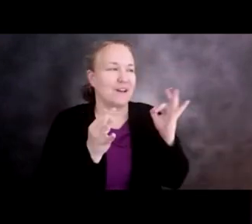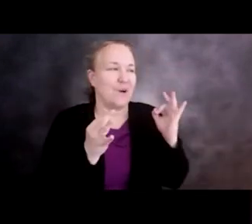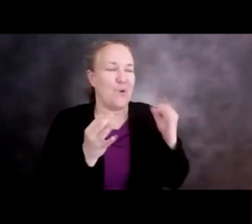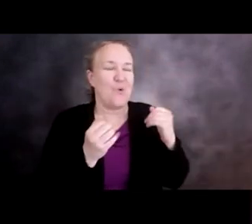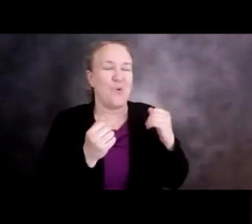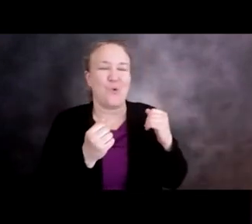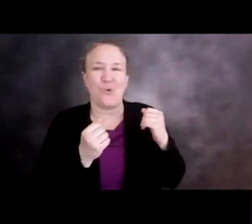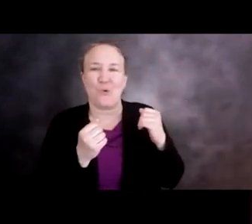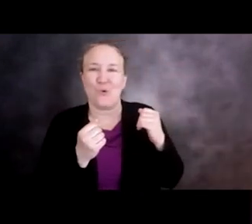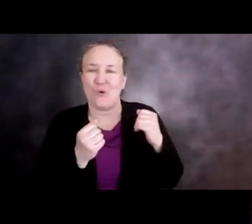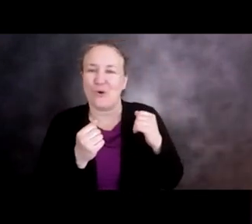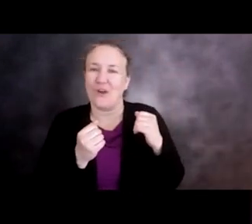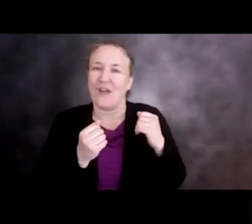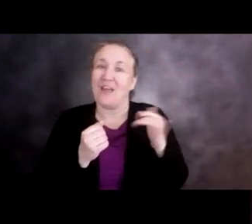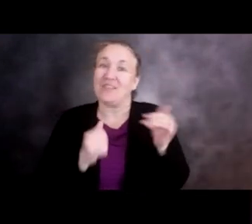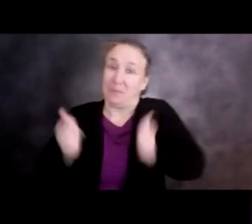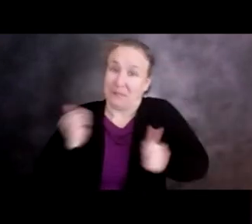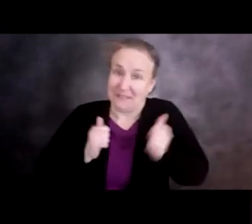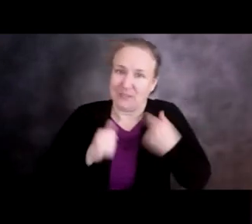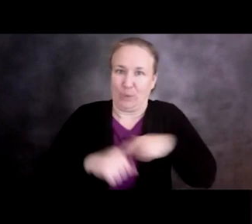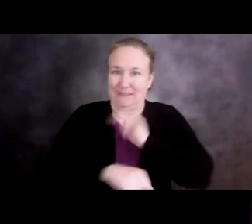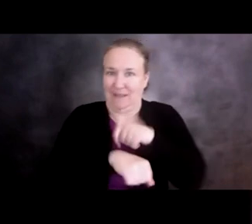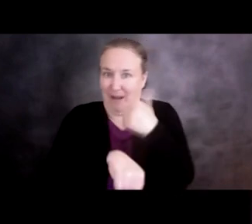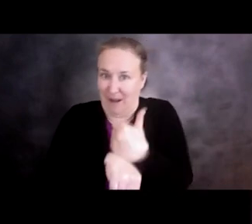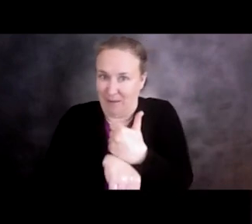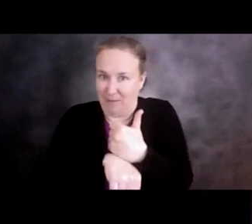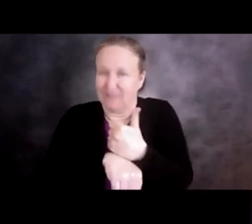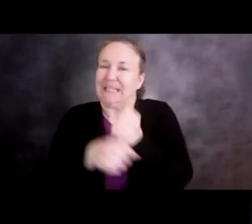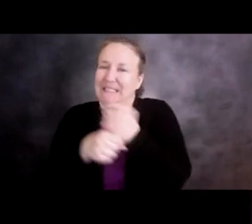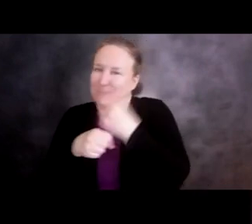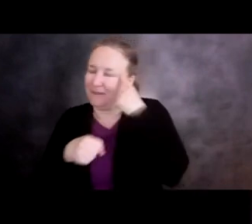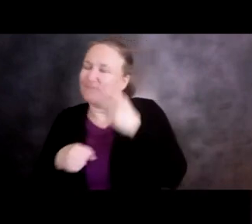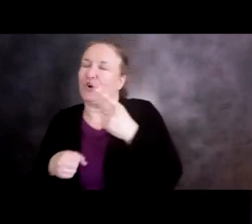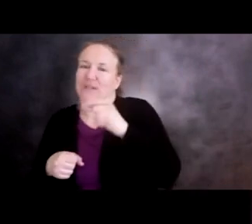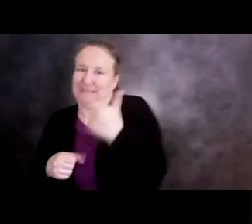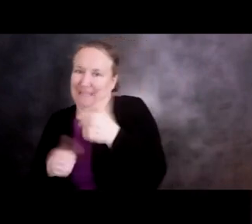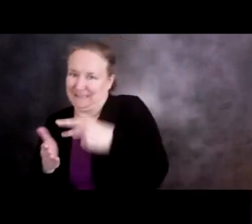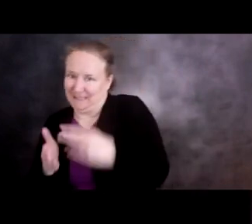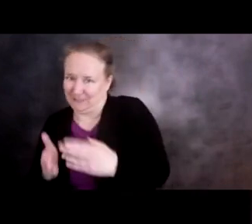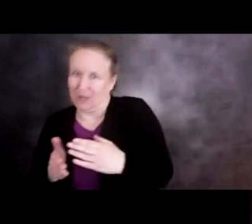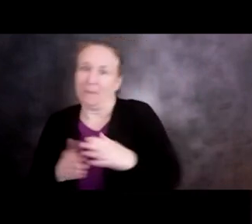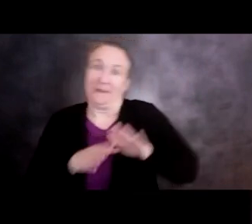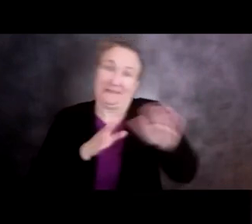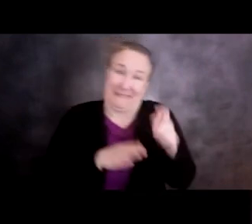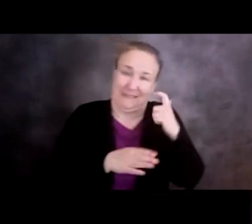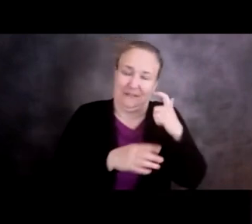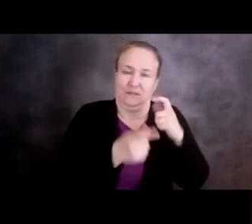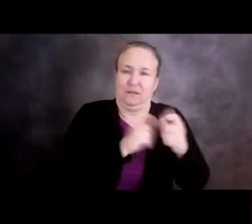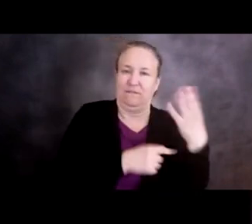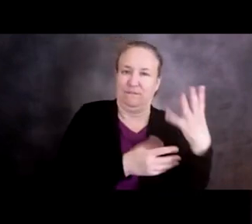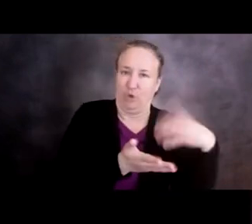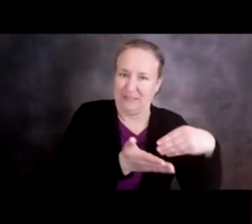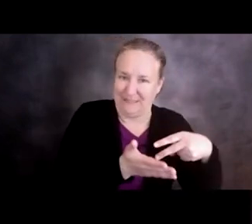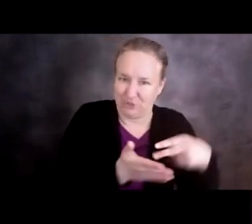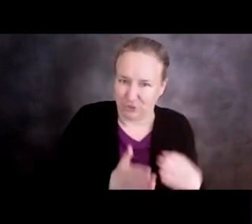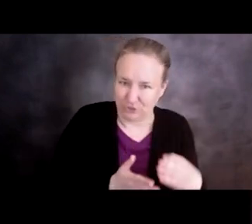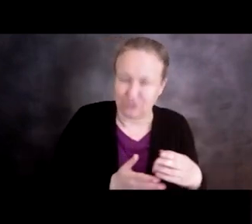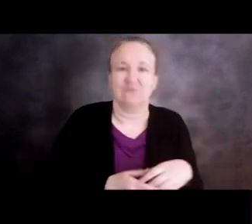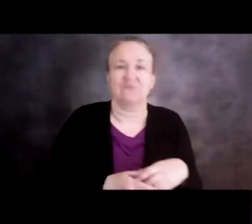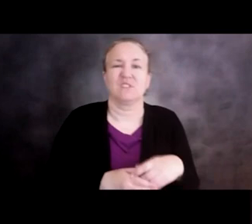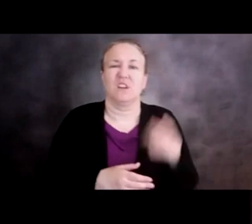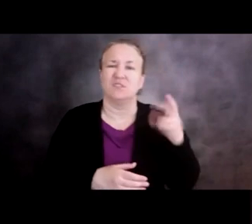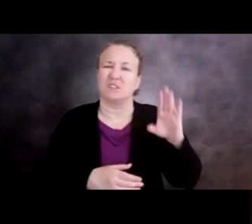piece. And also, this is a piece for 10 dancers, which we just made for 4 dancers on Sunday, by the way. There are 10 dancers actually in this piece. And Dr.